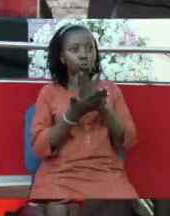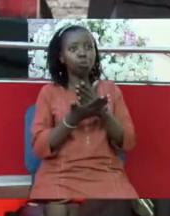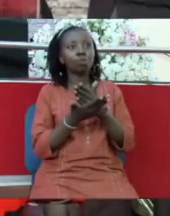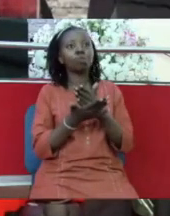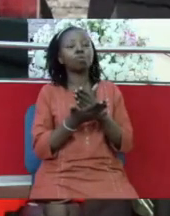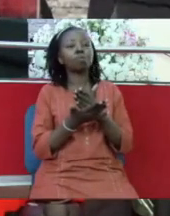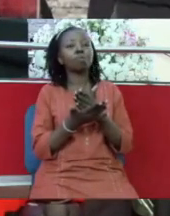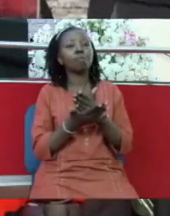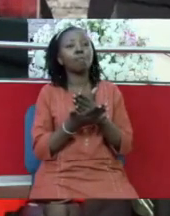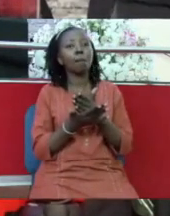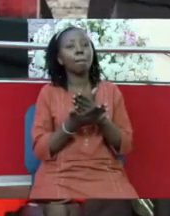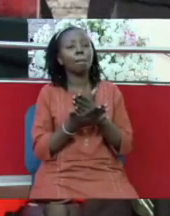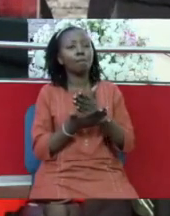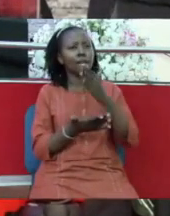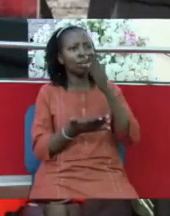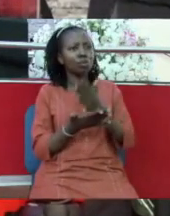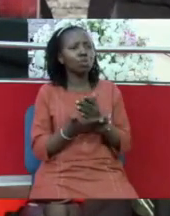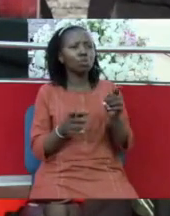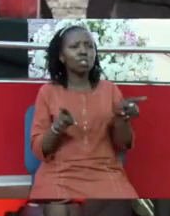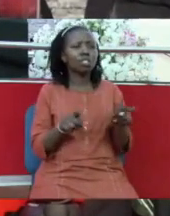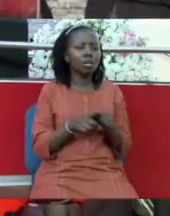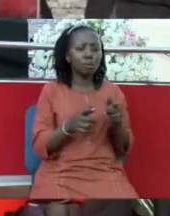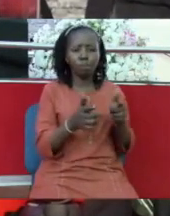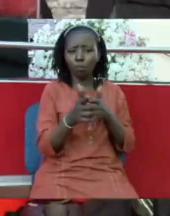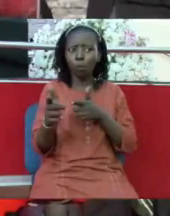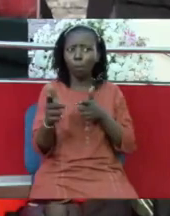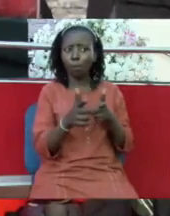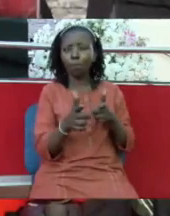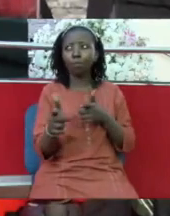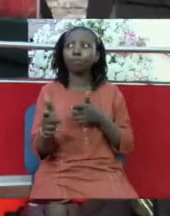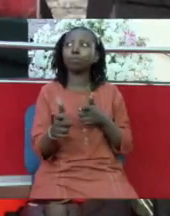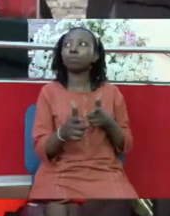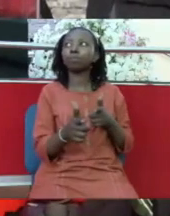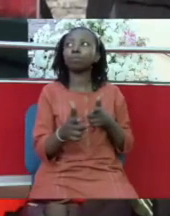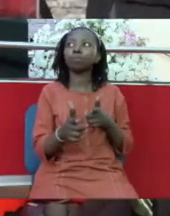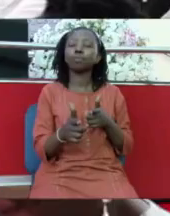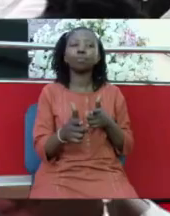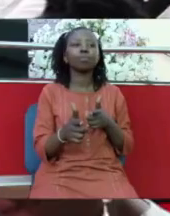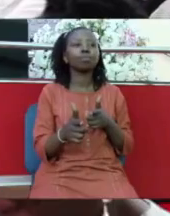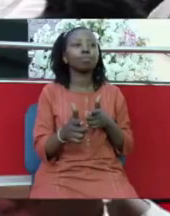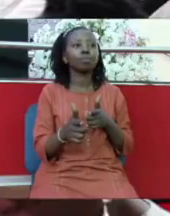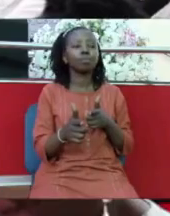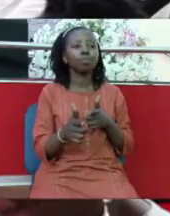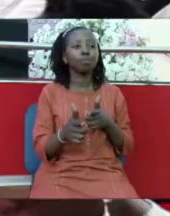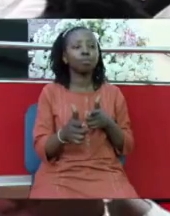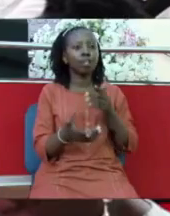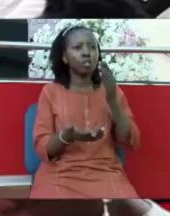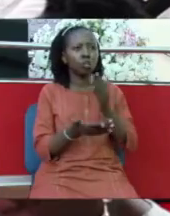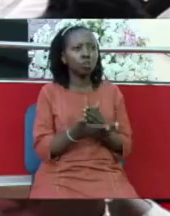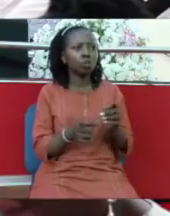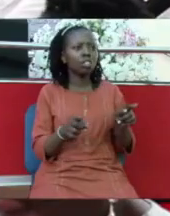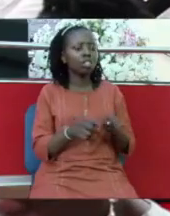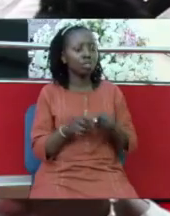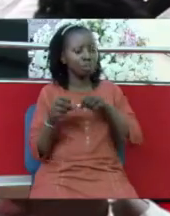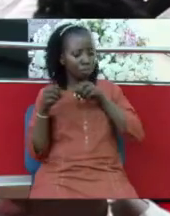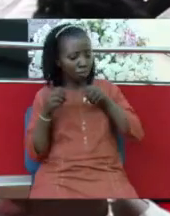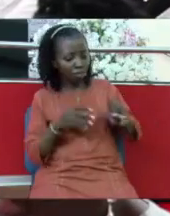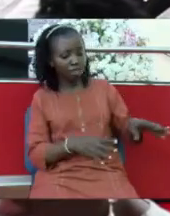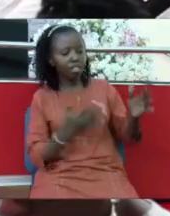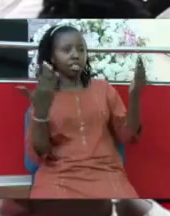The truth is a weapon. As a weapon, the truth is going to chase the darkness away.